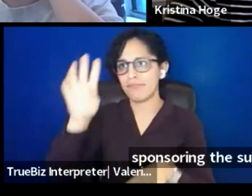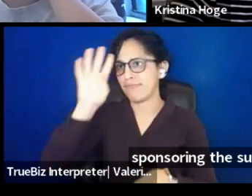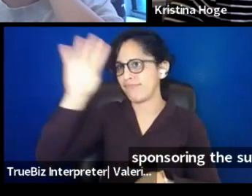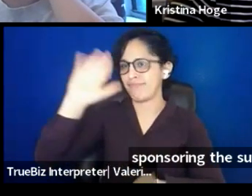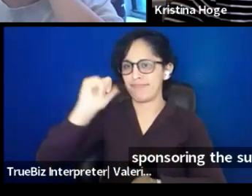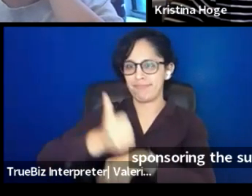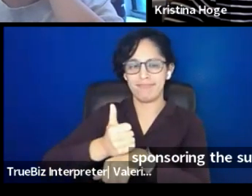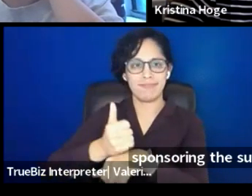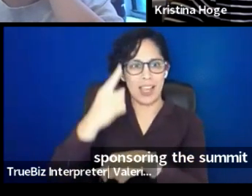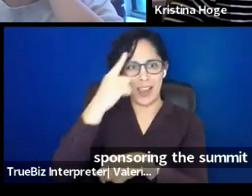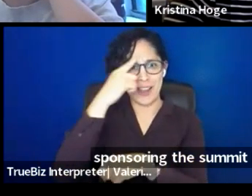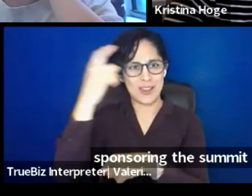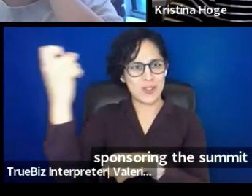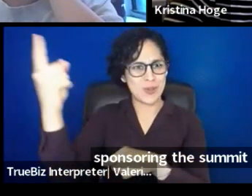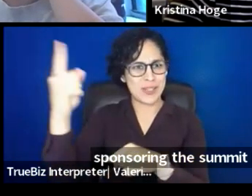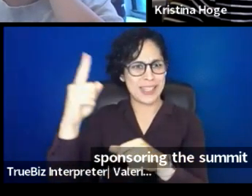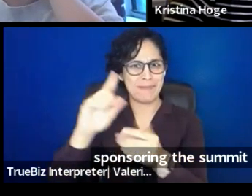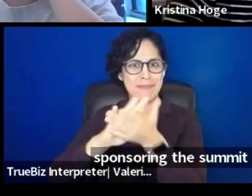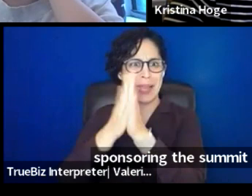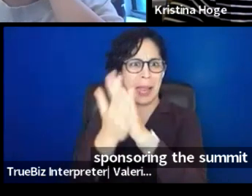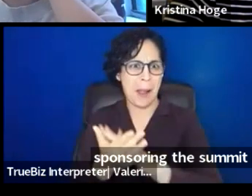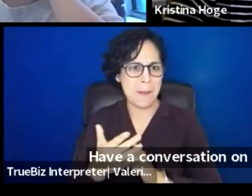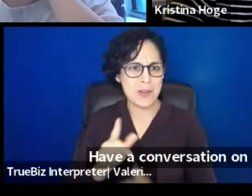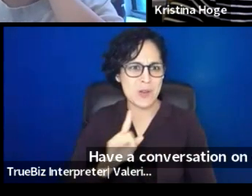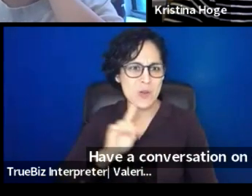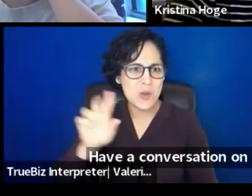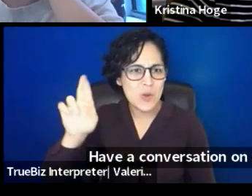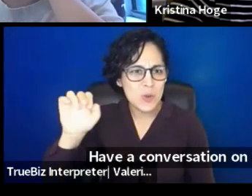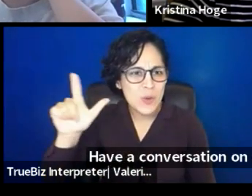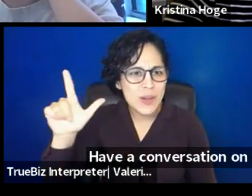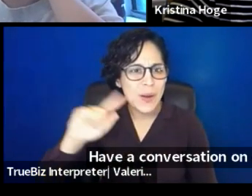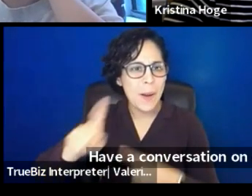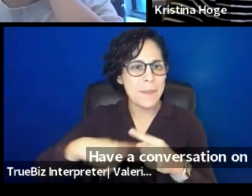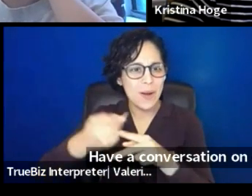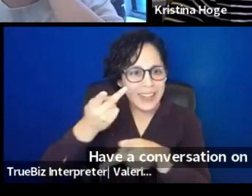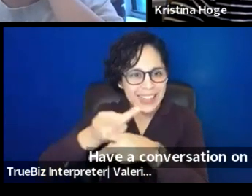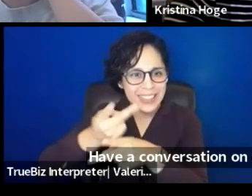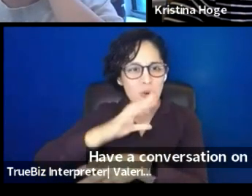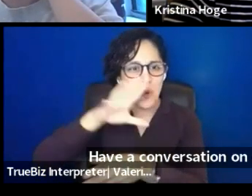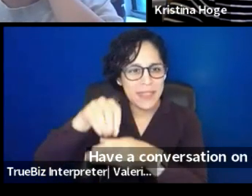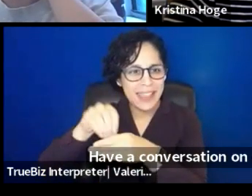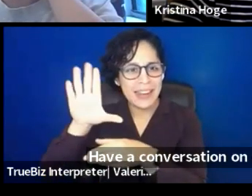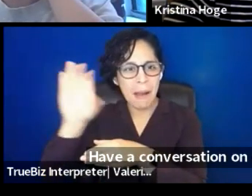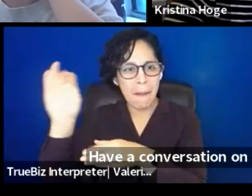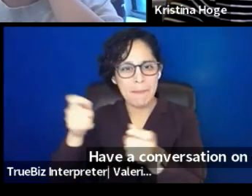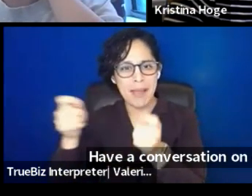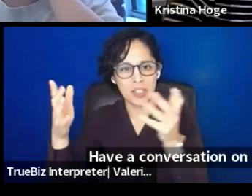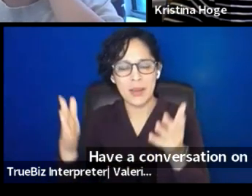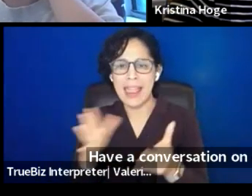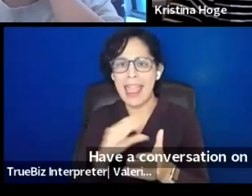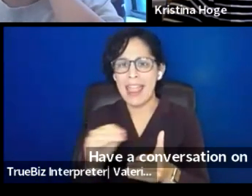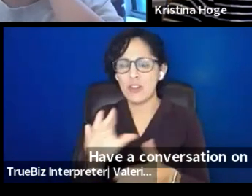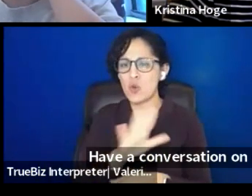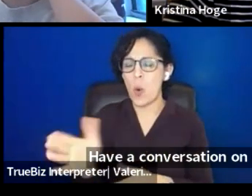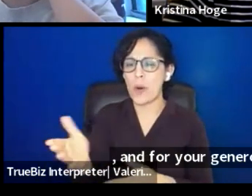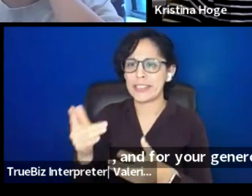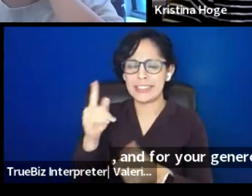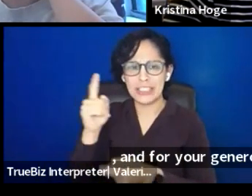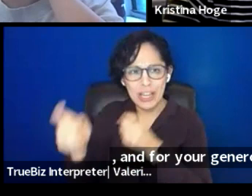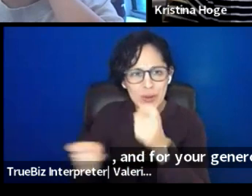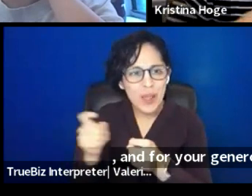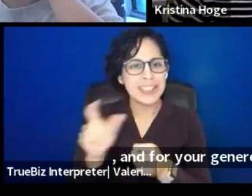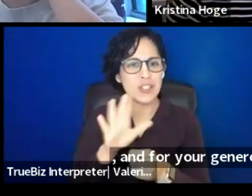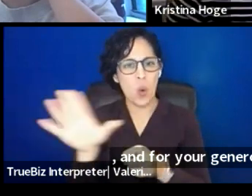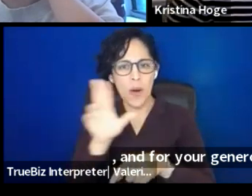of a conversation on company management and caretaking, and for your generosity and your investment in what the potential can be